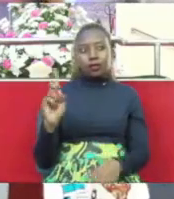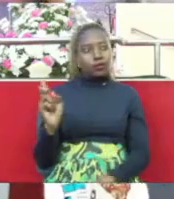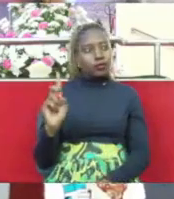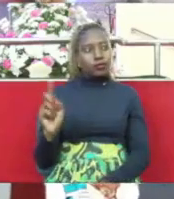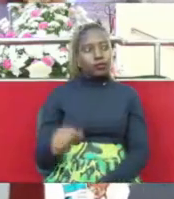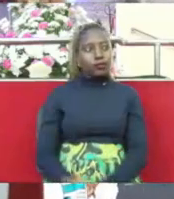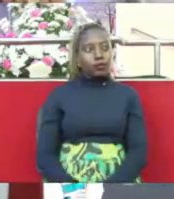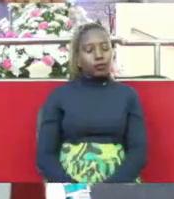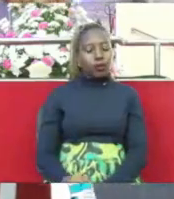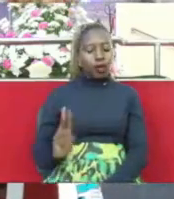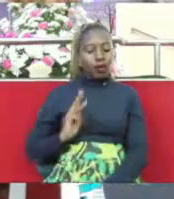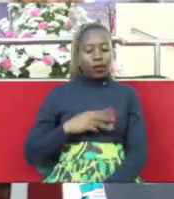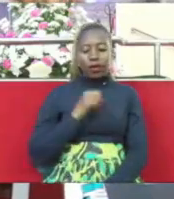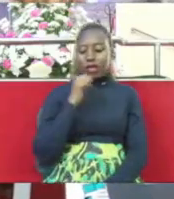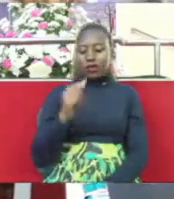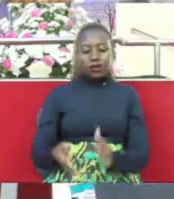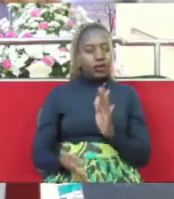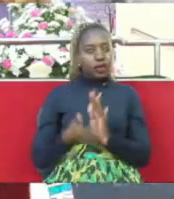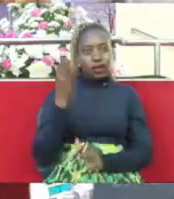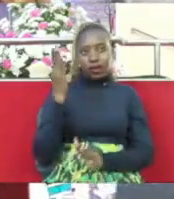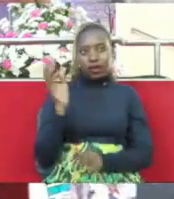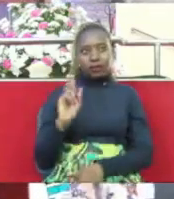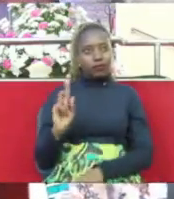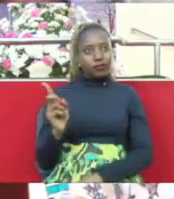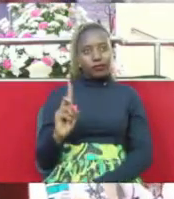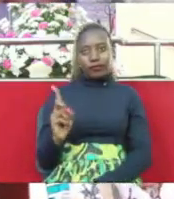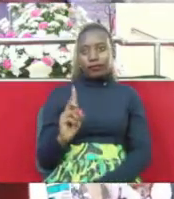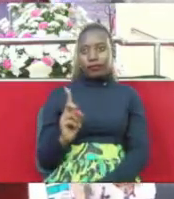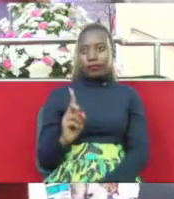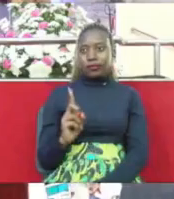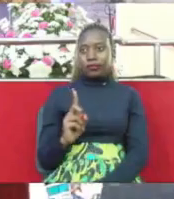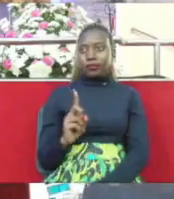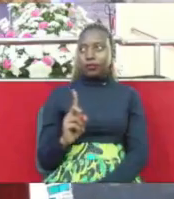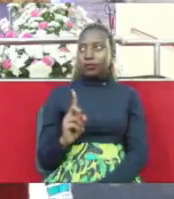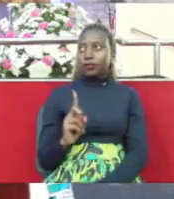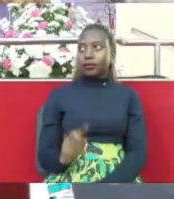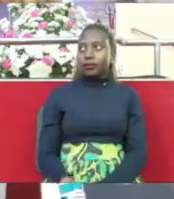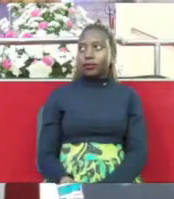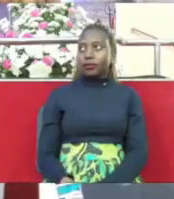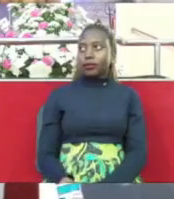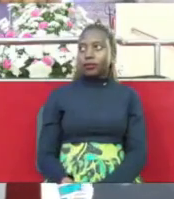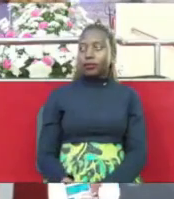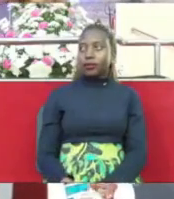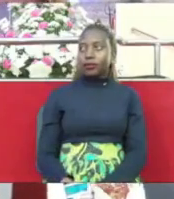We are not in a hurry. All that is interesting us is that you can open the door